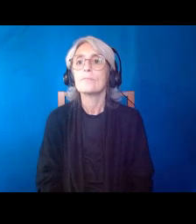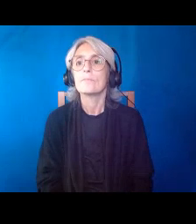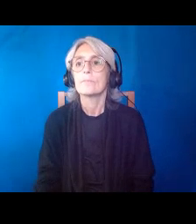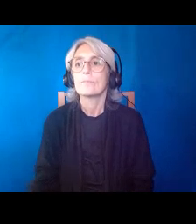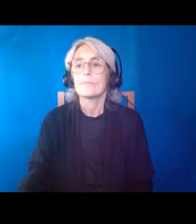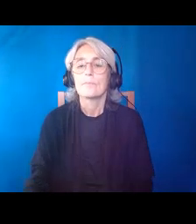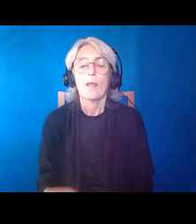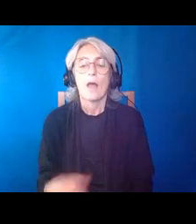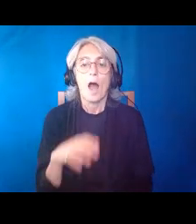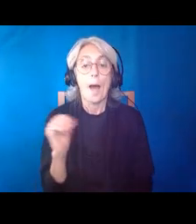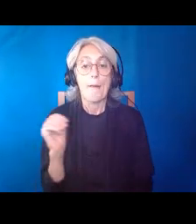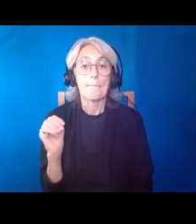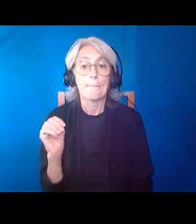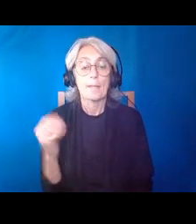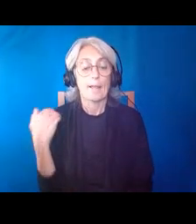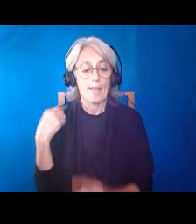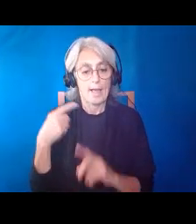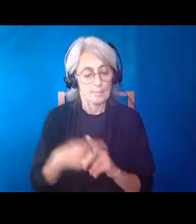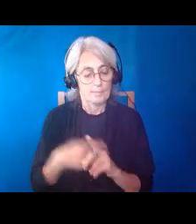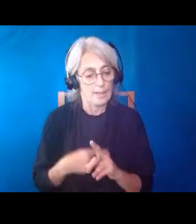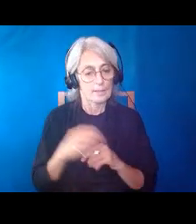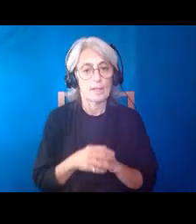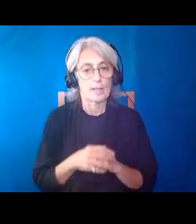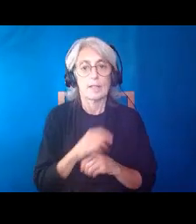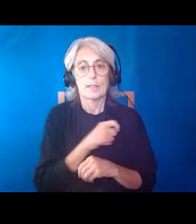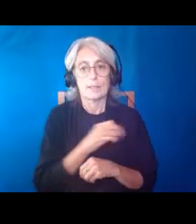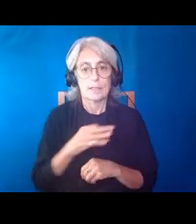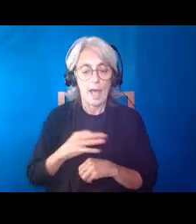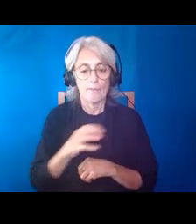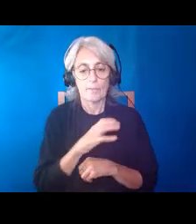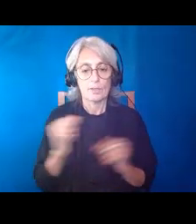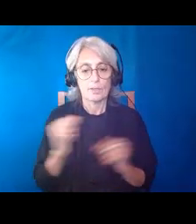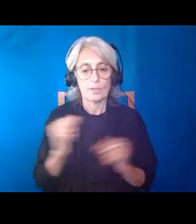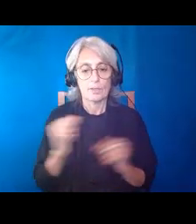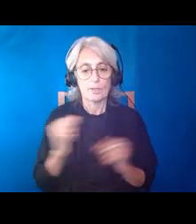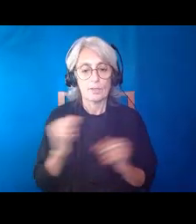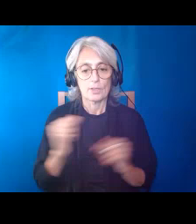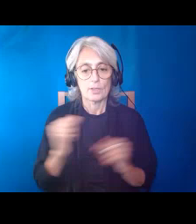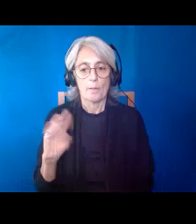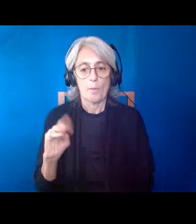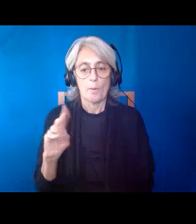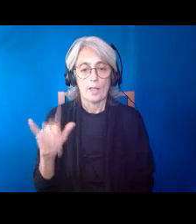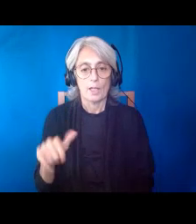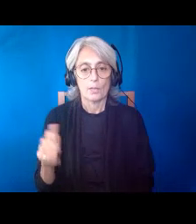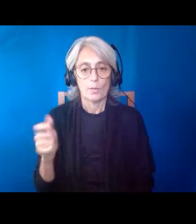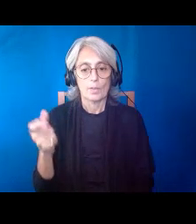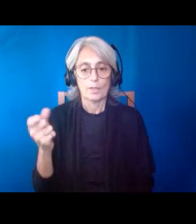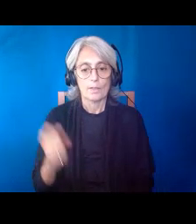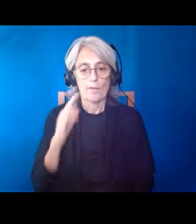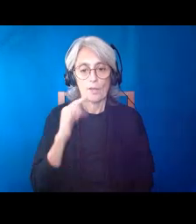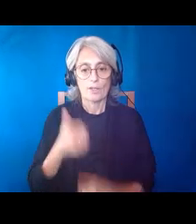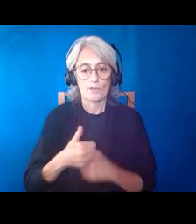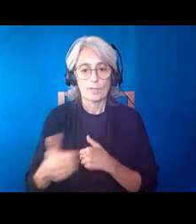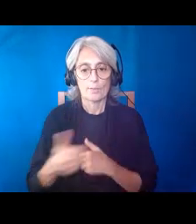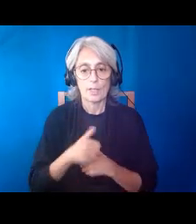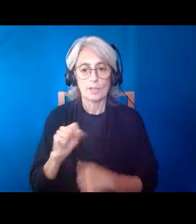Last month, several staff and commissioners attended the 2025 Mobility 21 Southern California Transportation